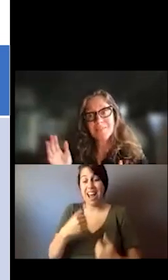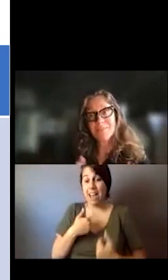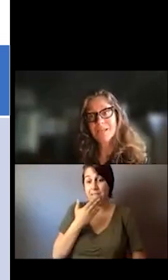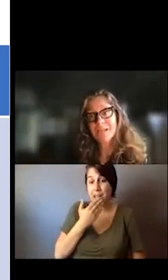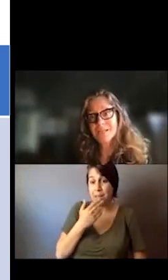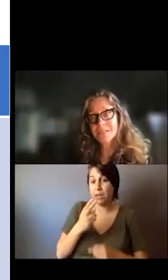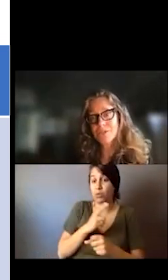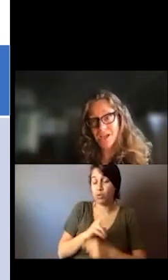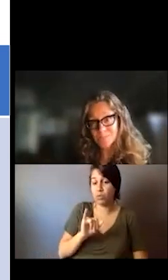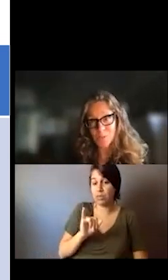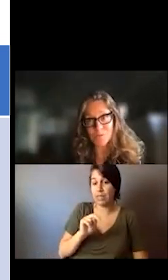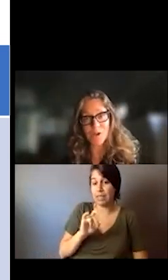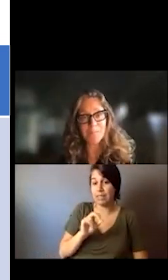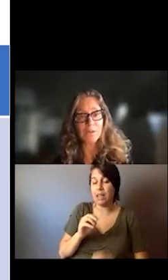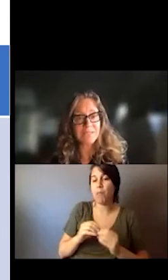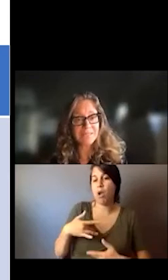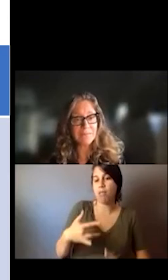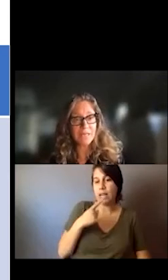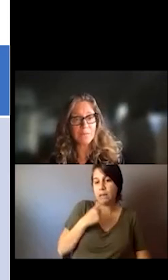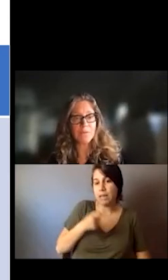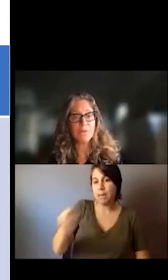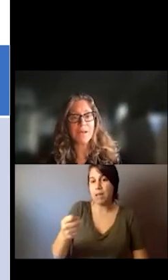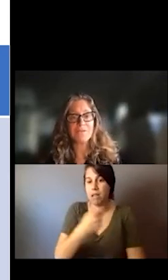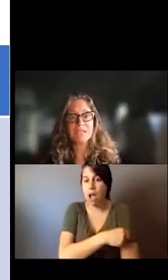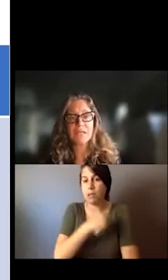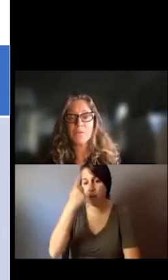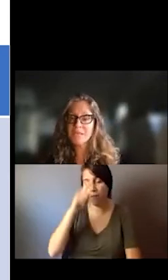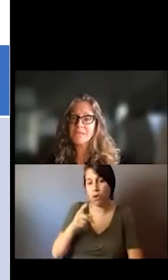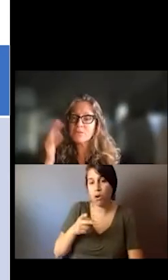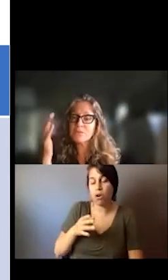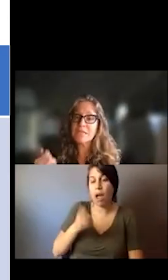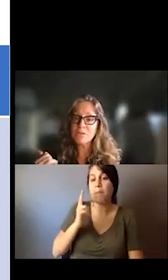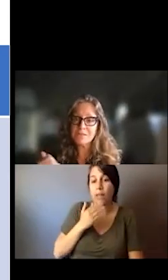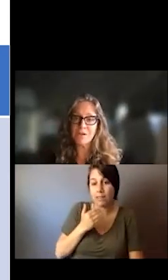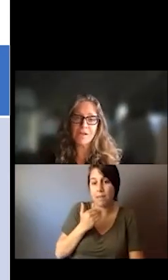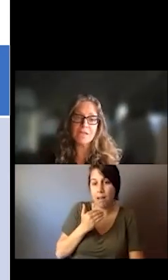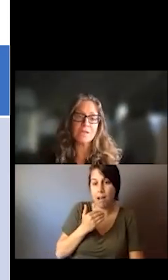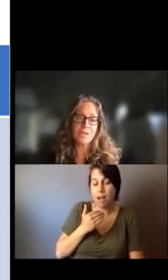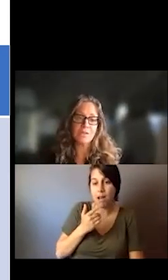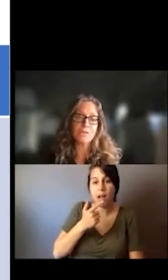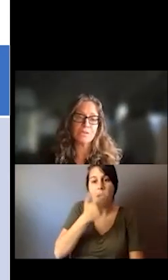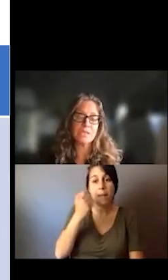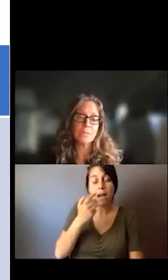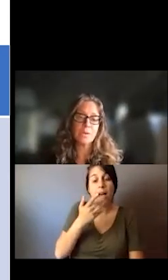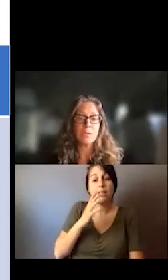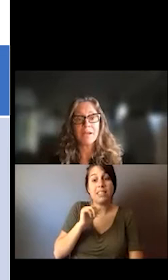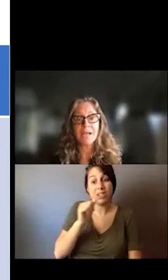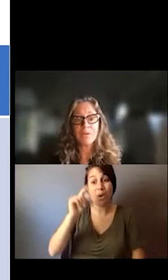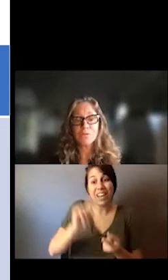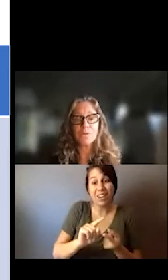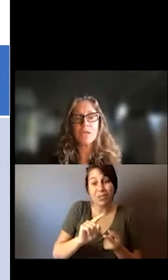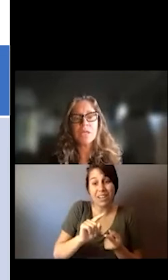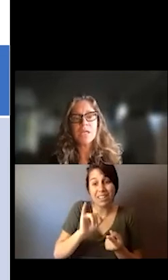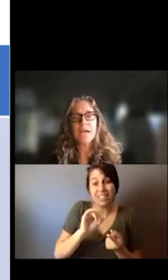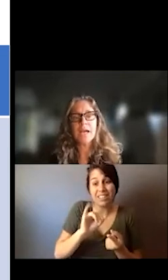are more likely to be admitted to the hospital for hypoglycemia when food benefits get low because they don't decrease their insulin doses when